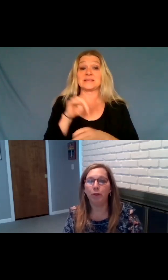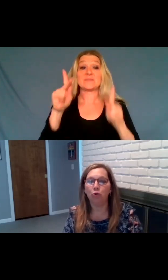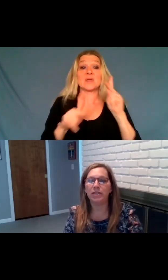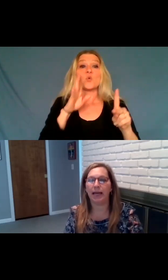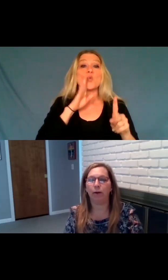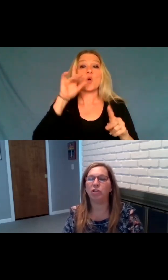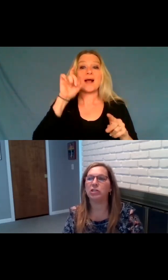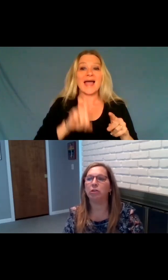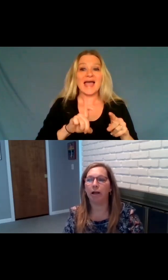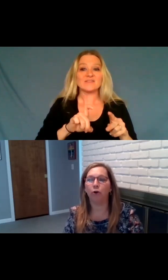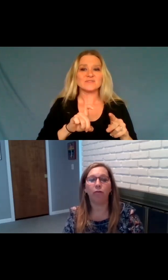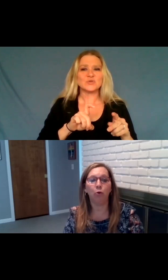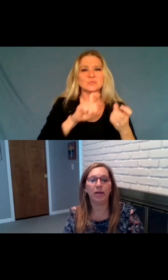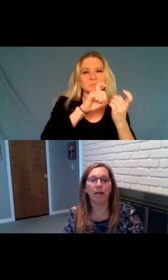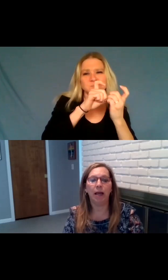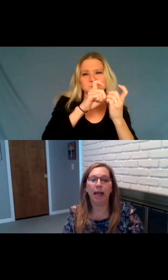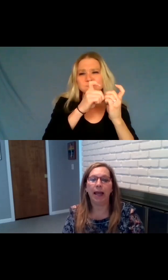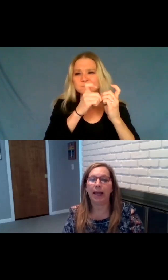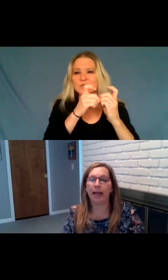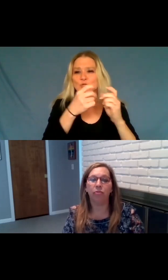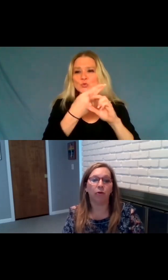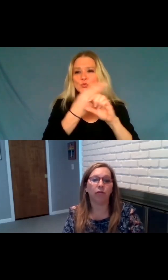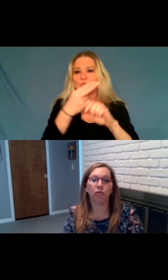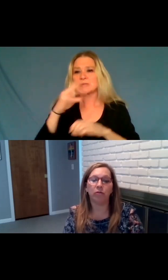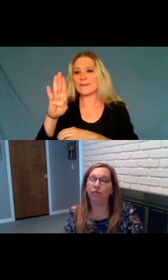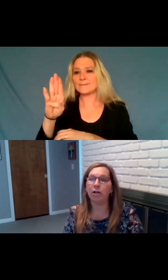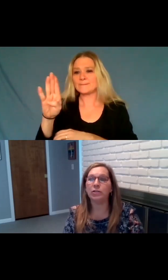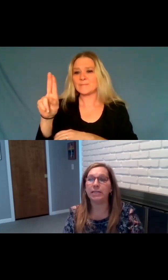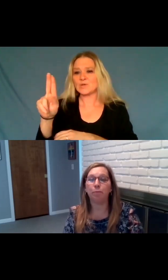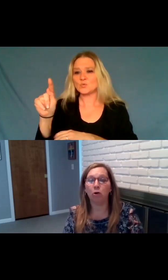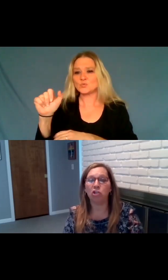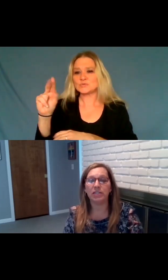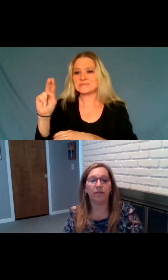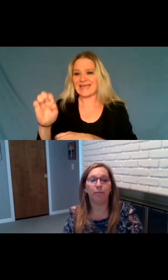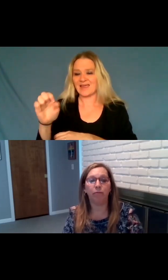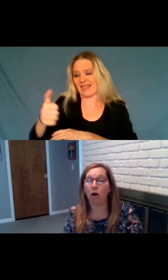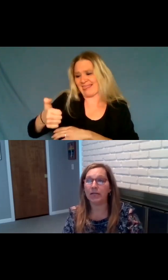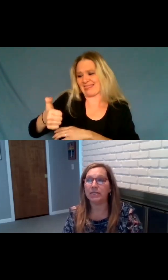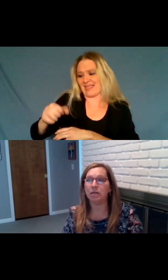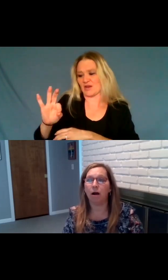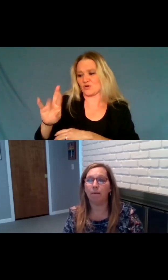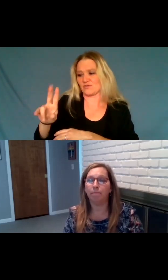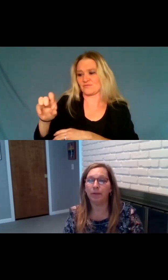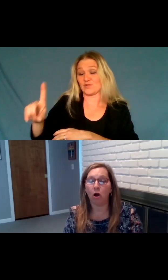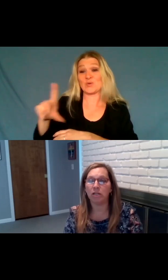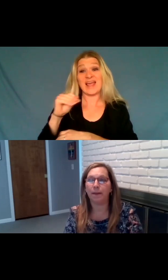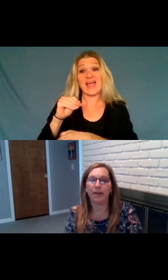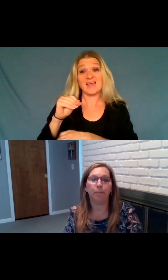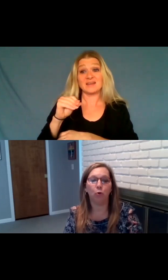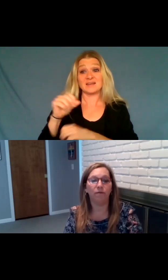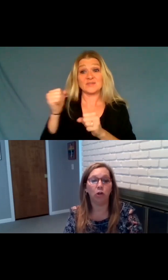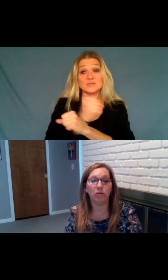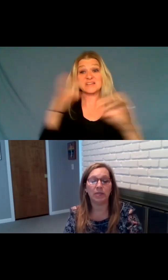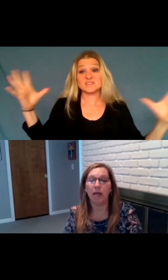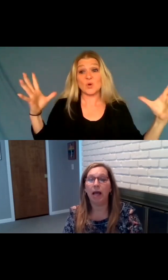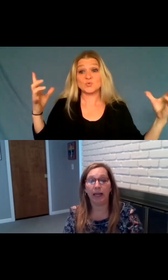use butane, which is a lighter fluid. And there's fires and explosions that have been caused by